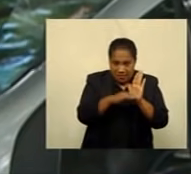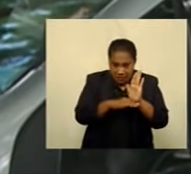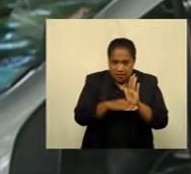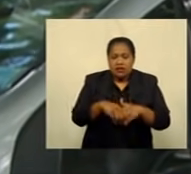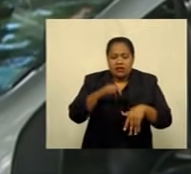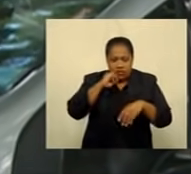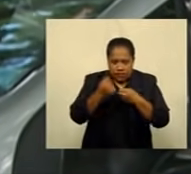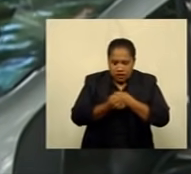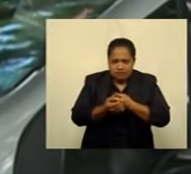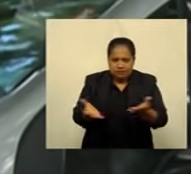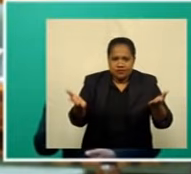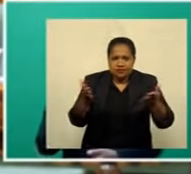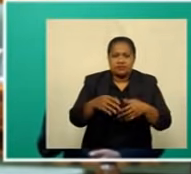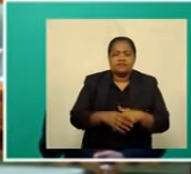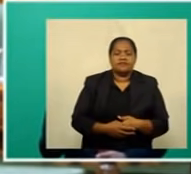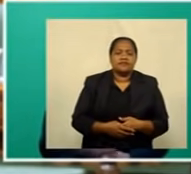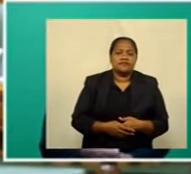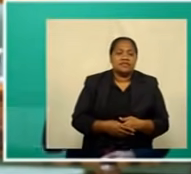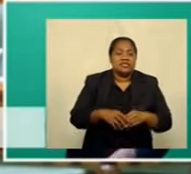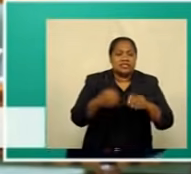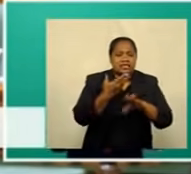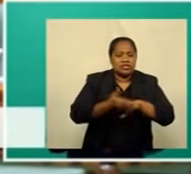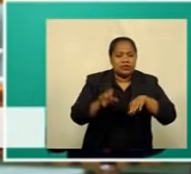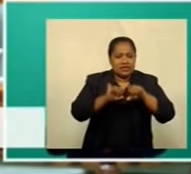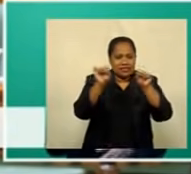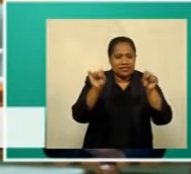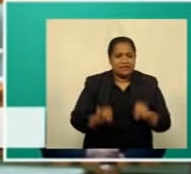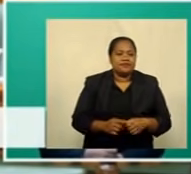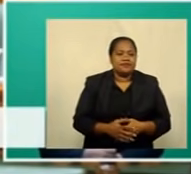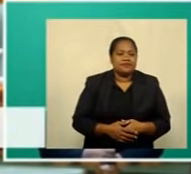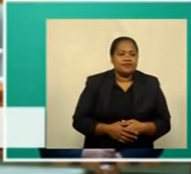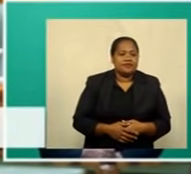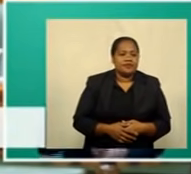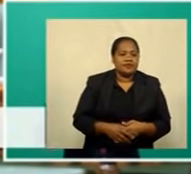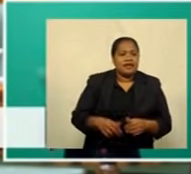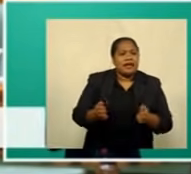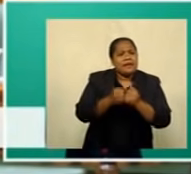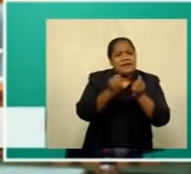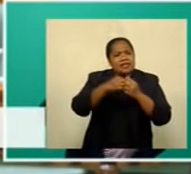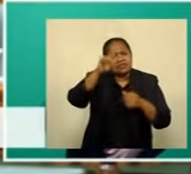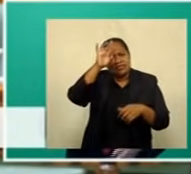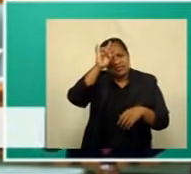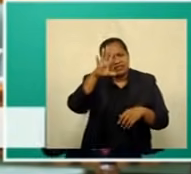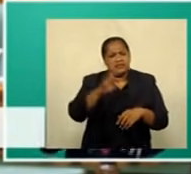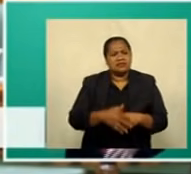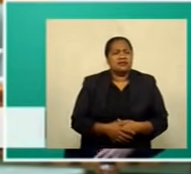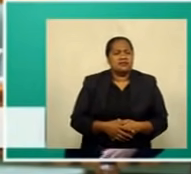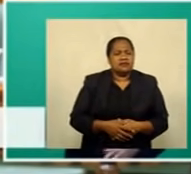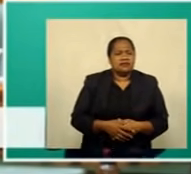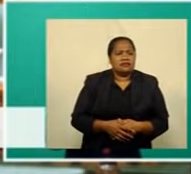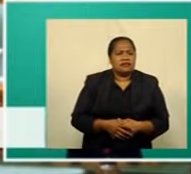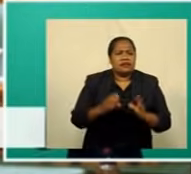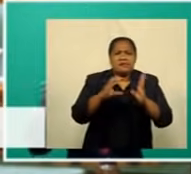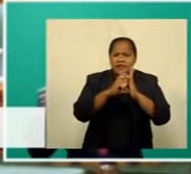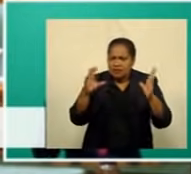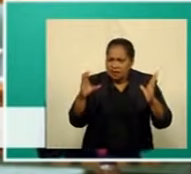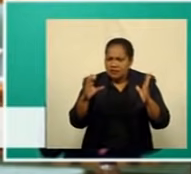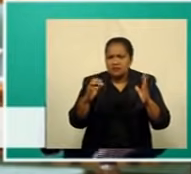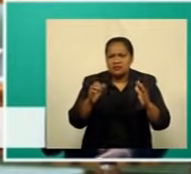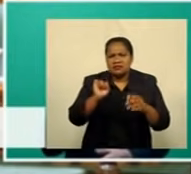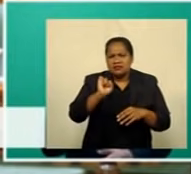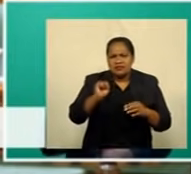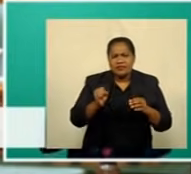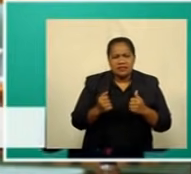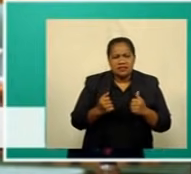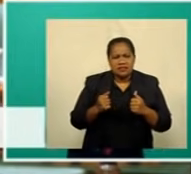to increase efficiency. We know many taxis, minibuses, bus companies, they could not drive, they could not get an income. So